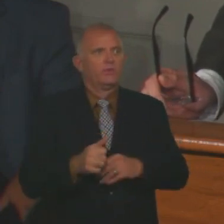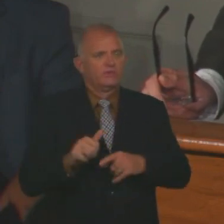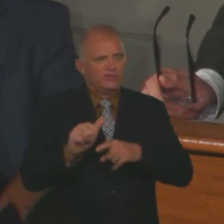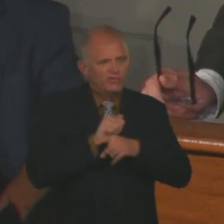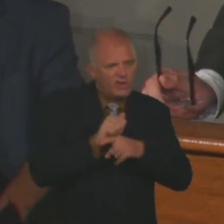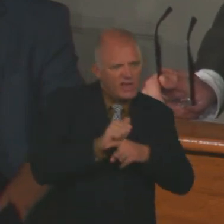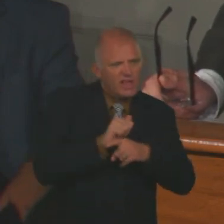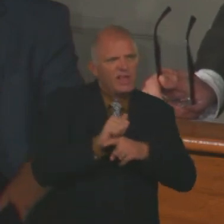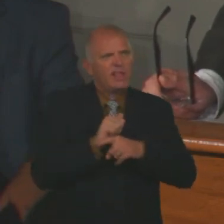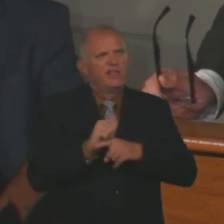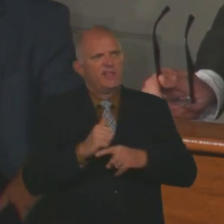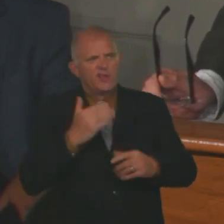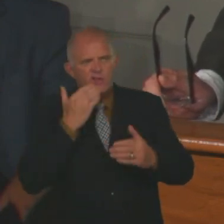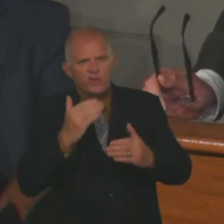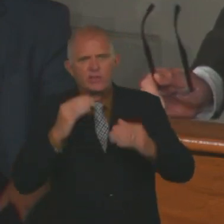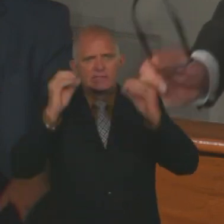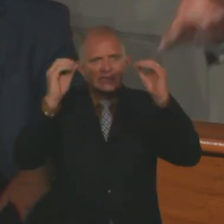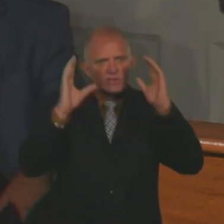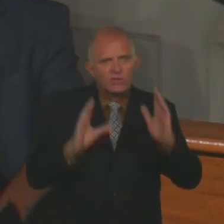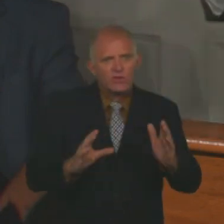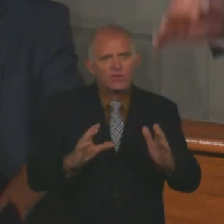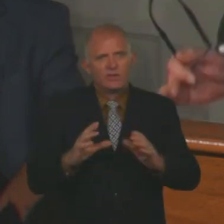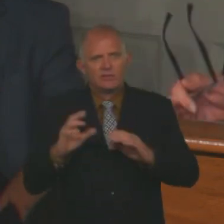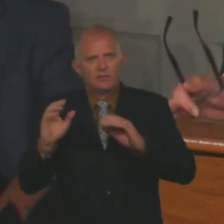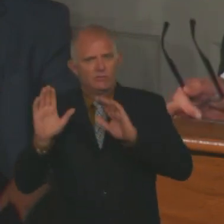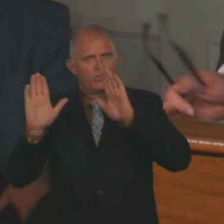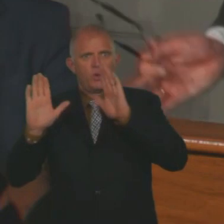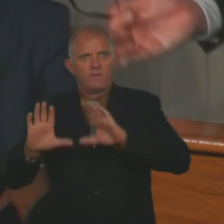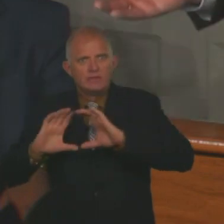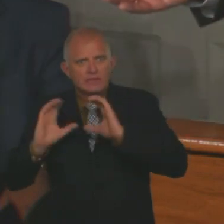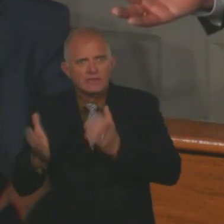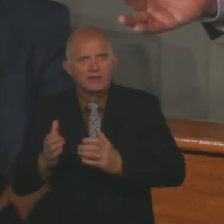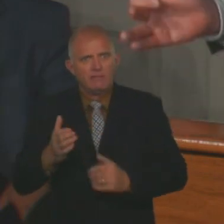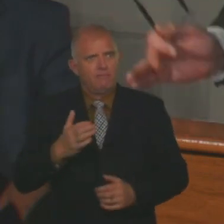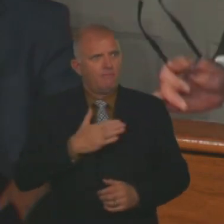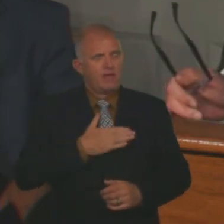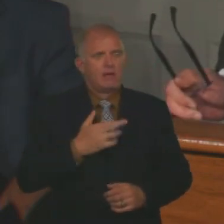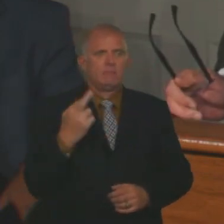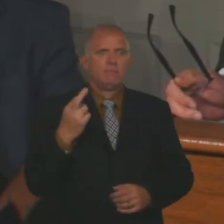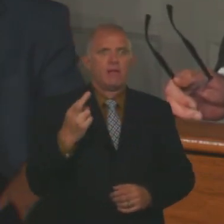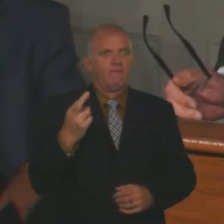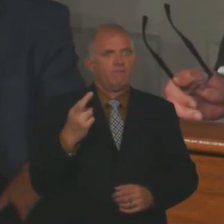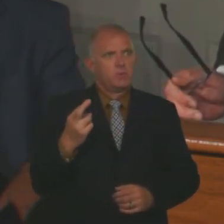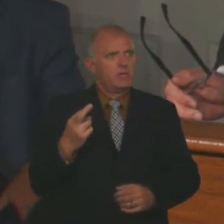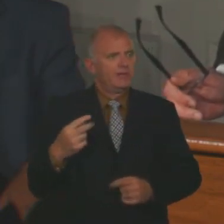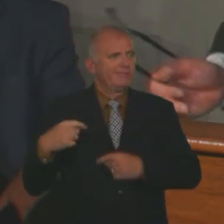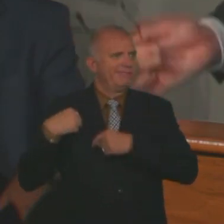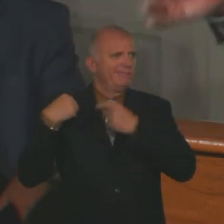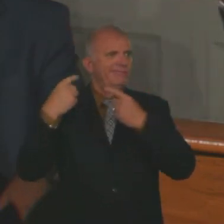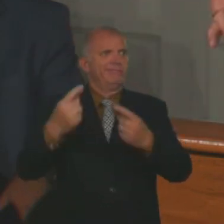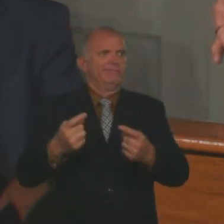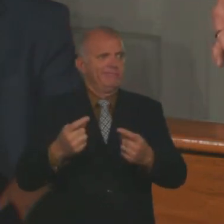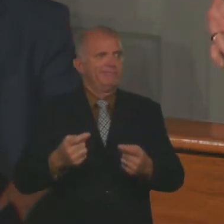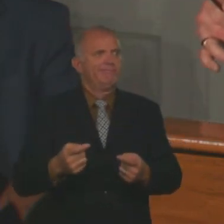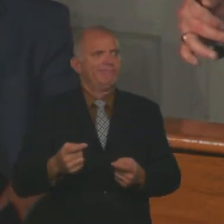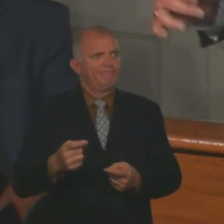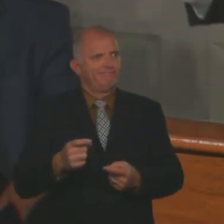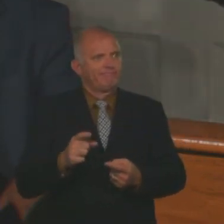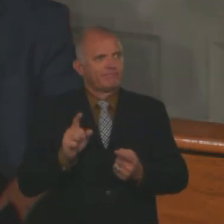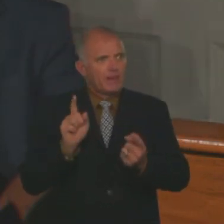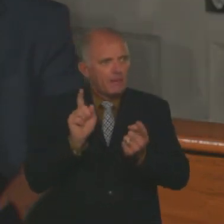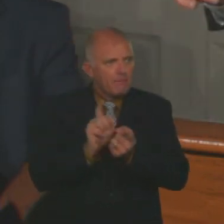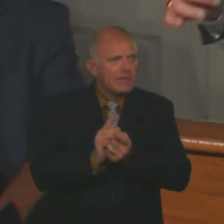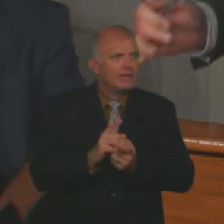teachers, great classes. The best friends I have ever had have been formulated in dormitories